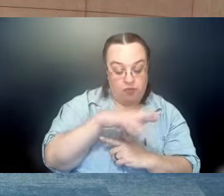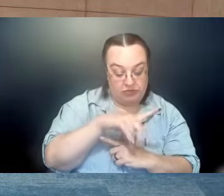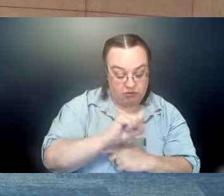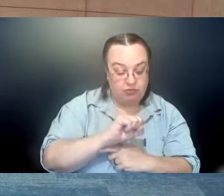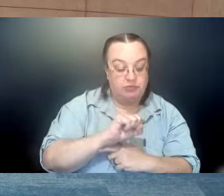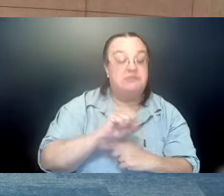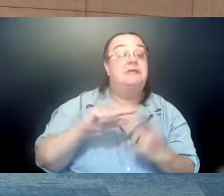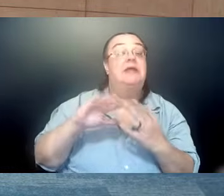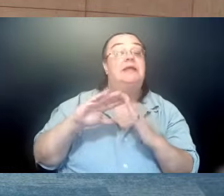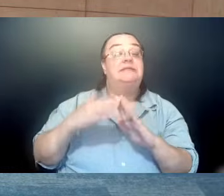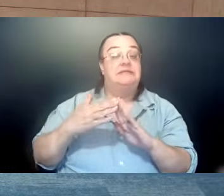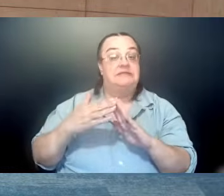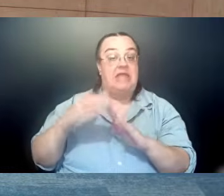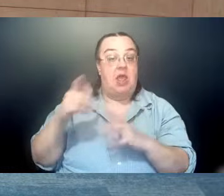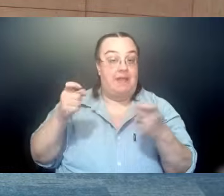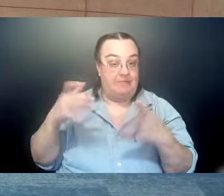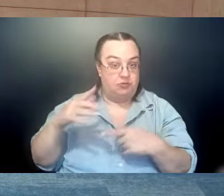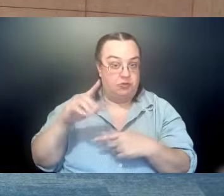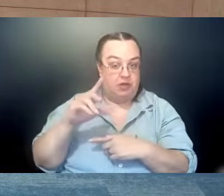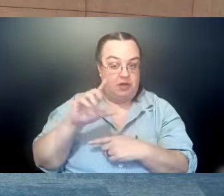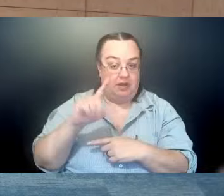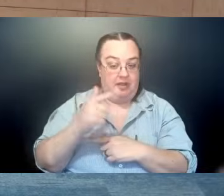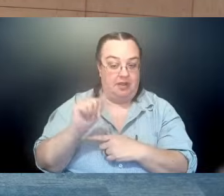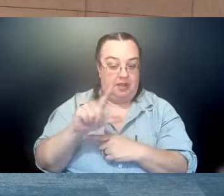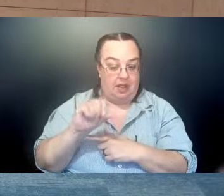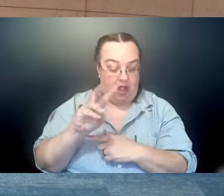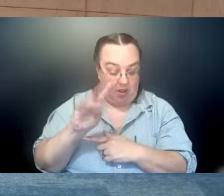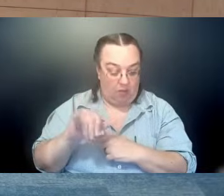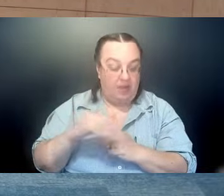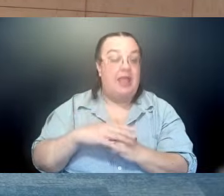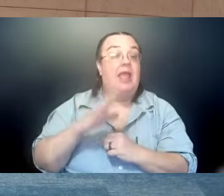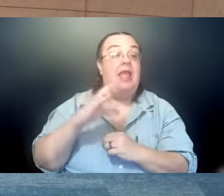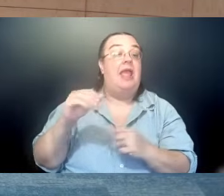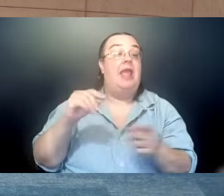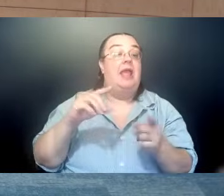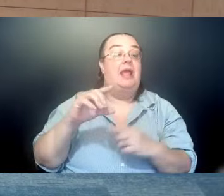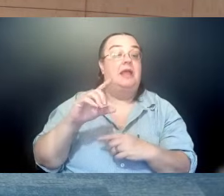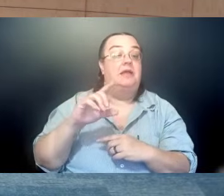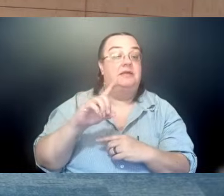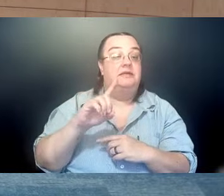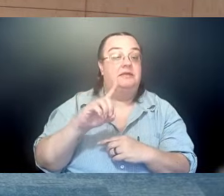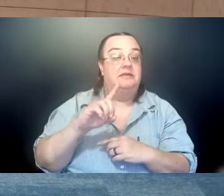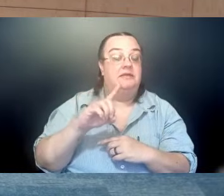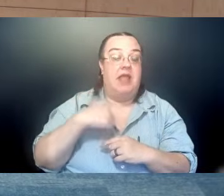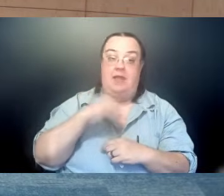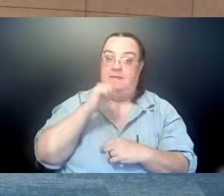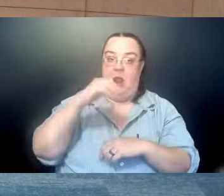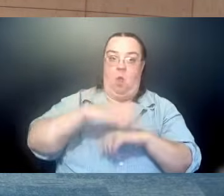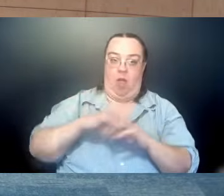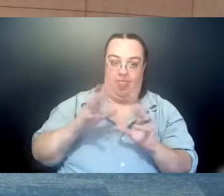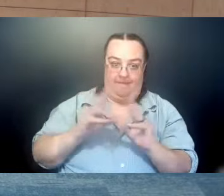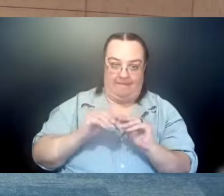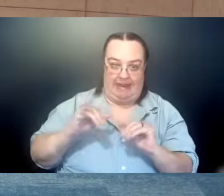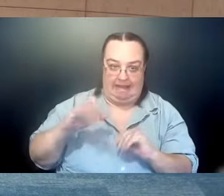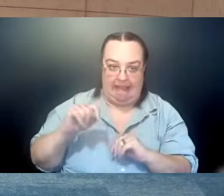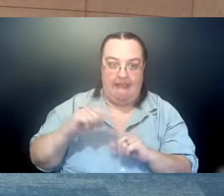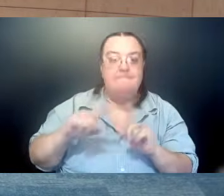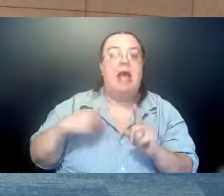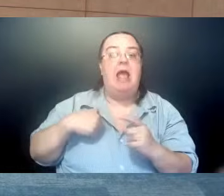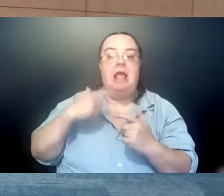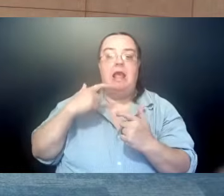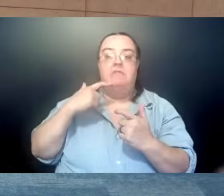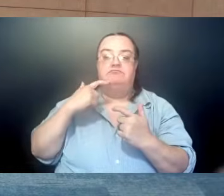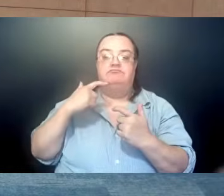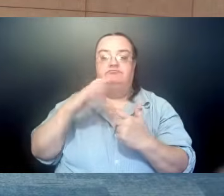public works director, Luis Cardenas, is also here. I am not on the meeting yet, but I will join electronically. In